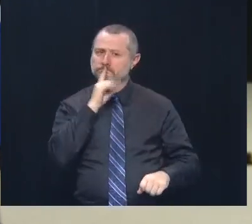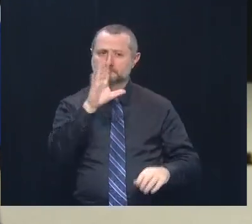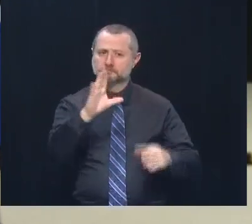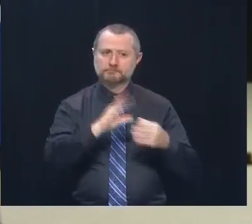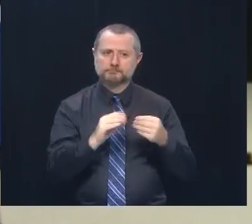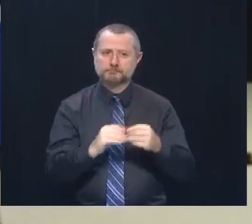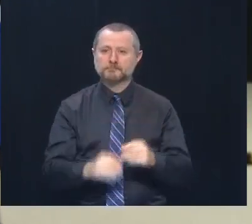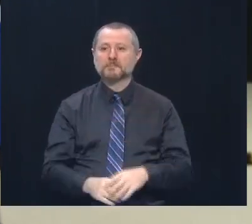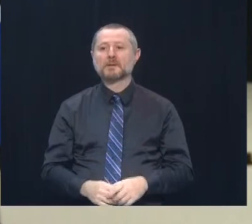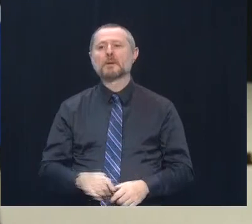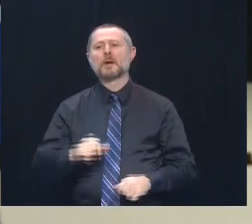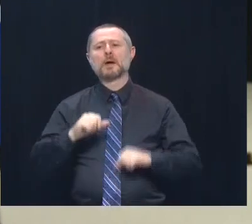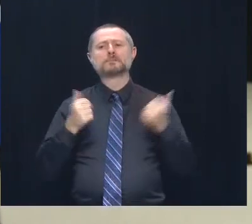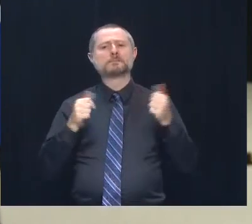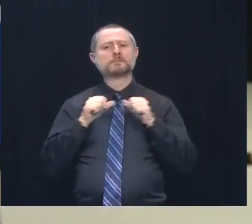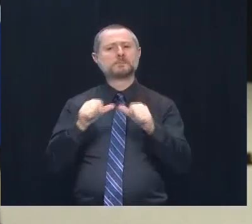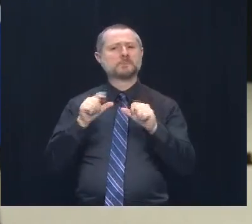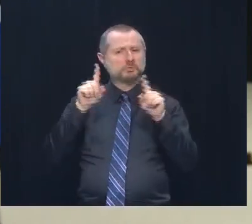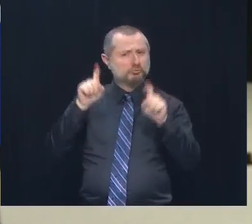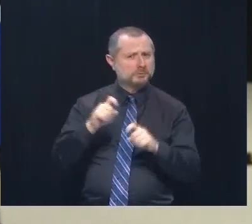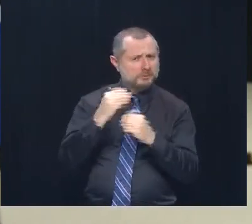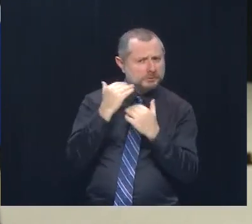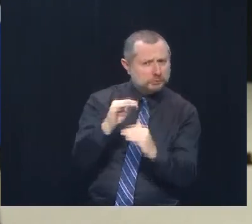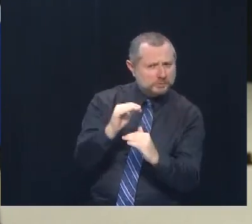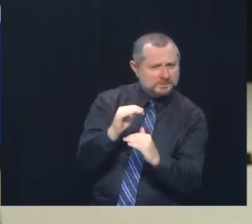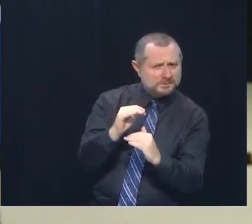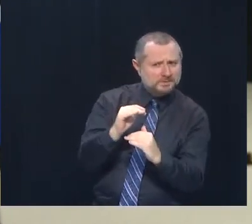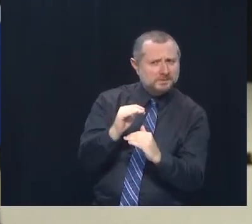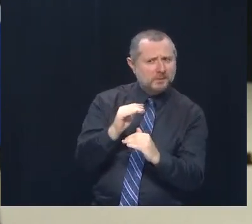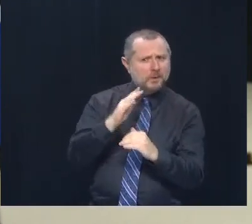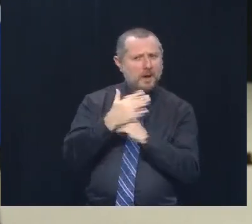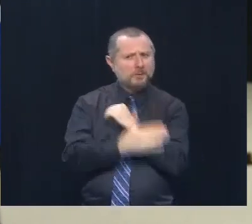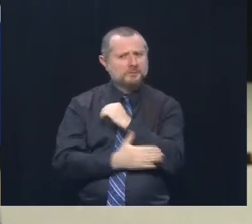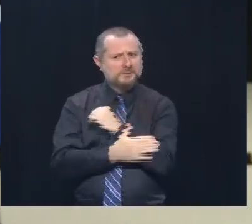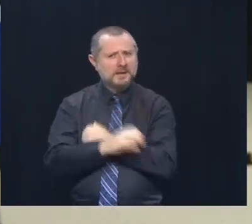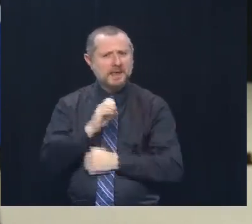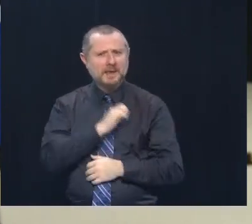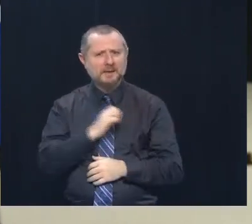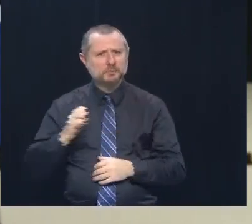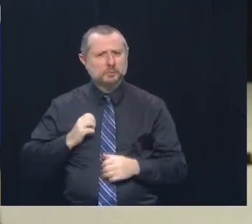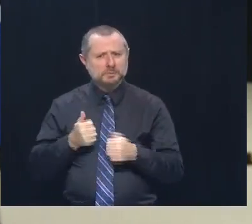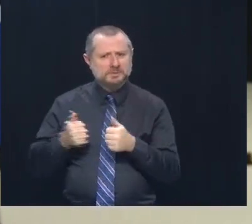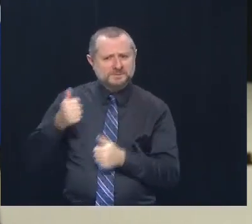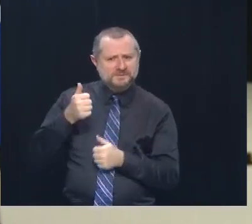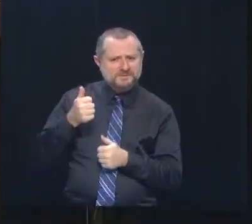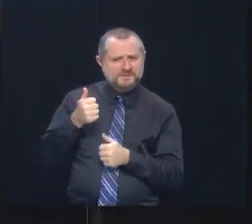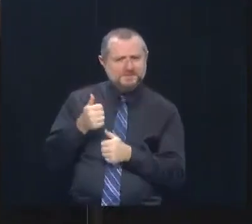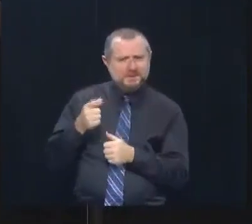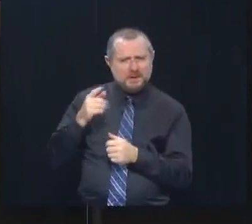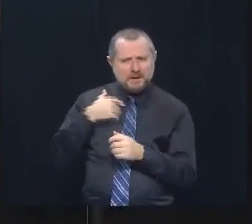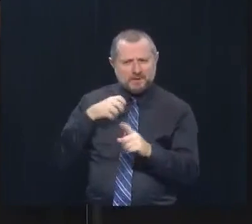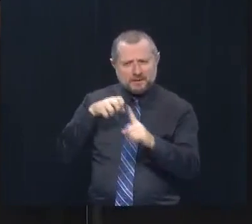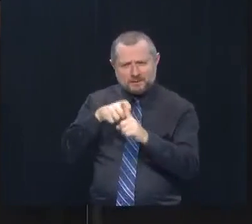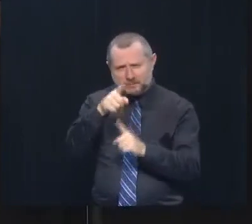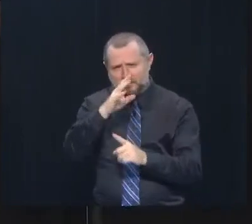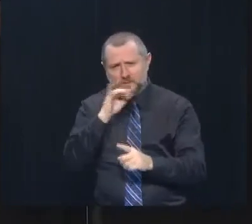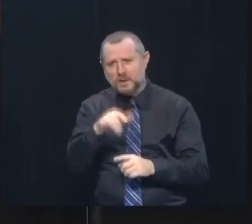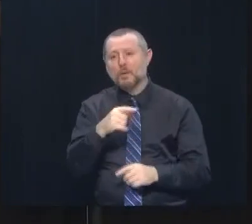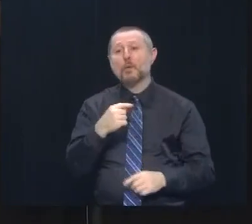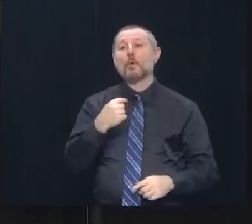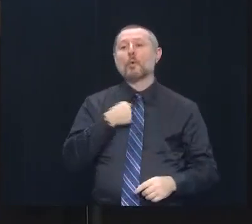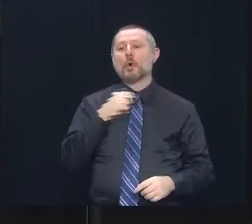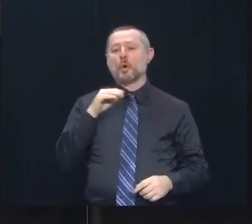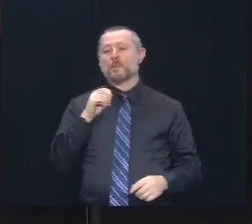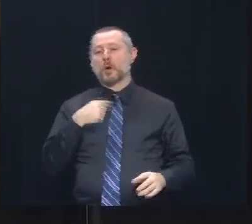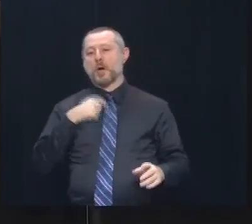testing restrictions on schools in orange and red zones? I know County Executive Director Colin is after on the 26th. We have to